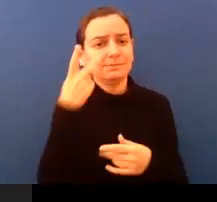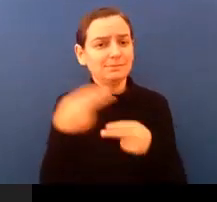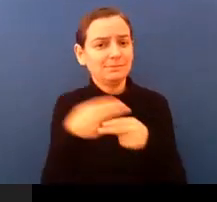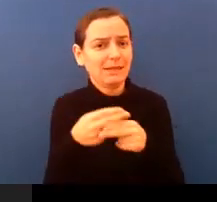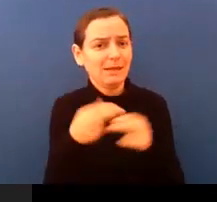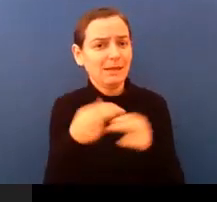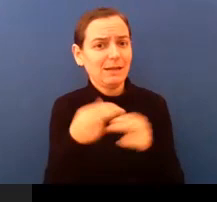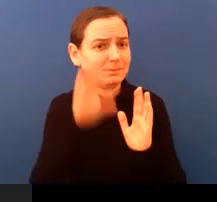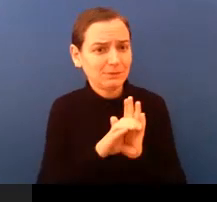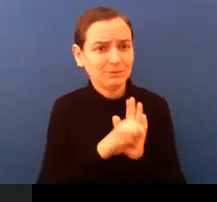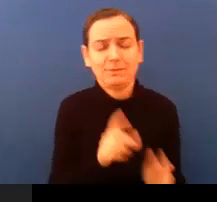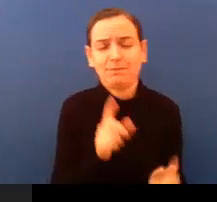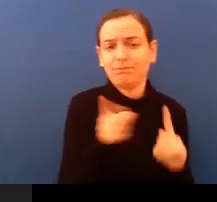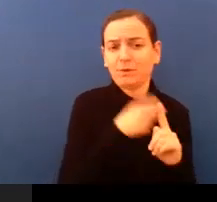And